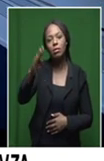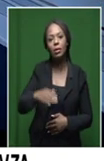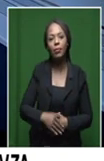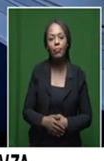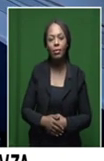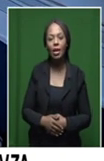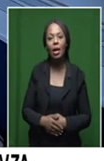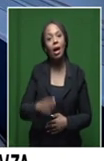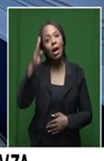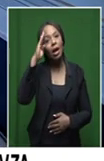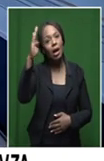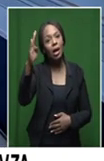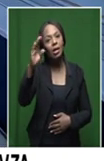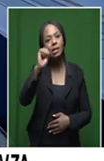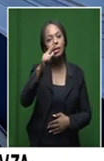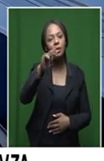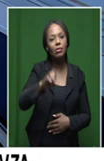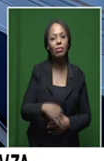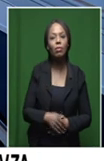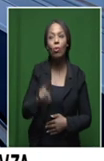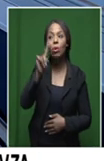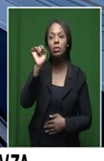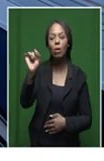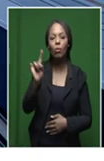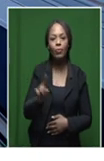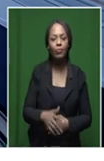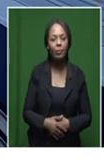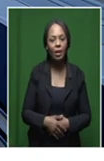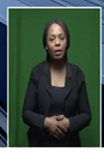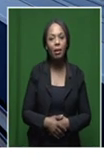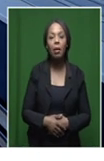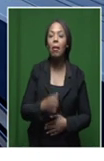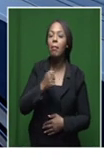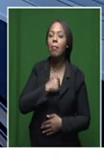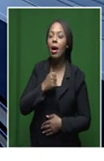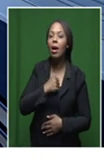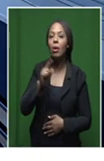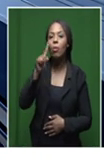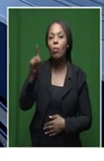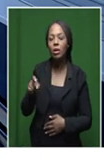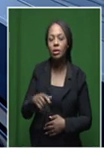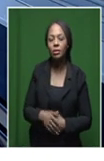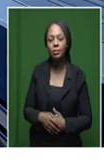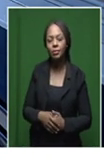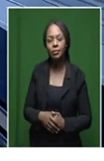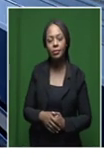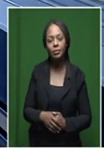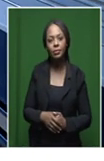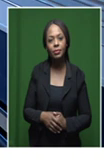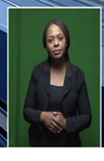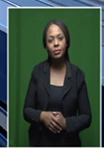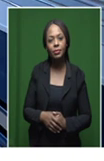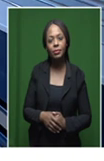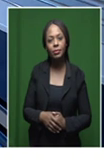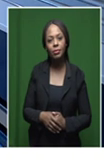Hello. Hi, Steve. Yes, we're listening. What's your question, sir? My question is that I didn't have a question.